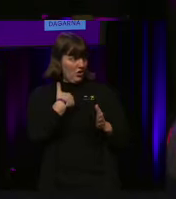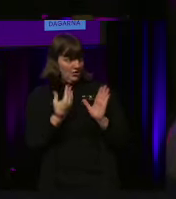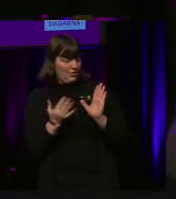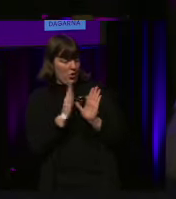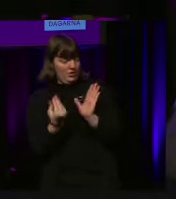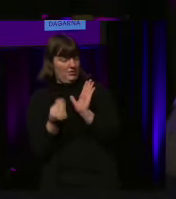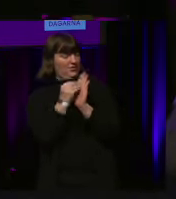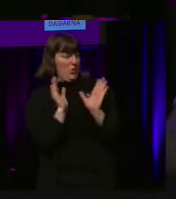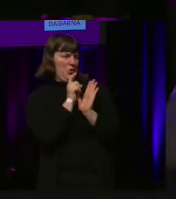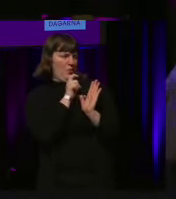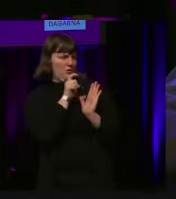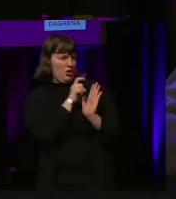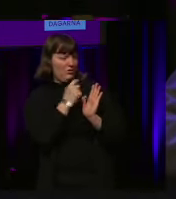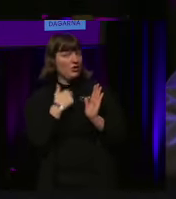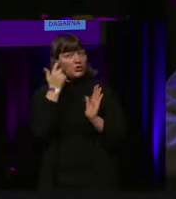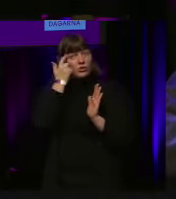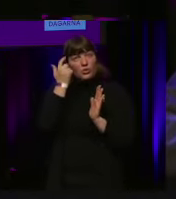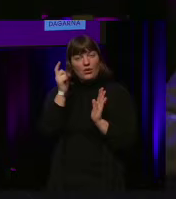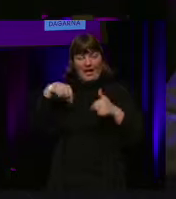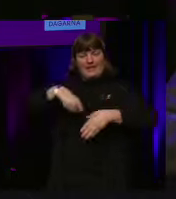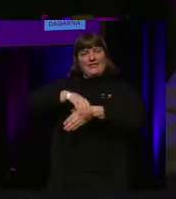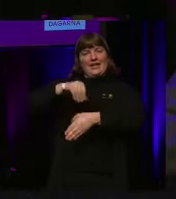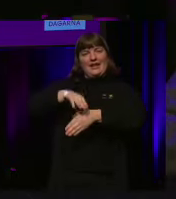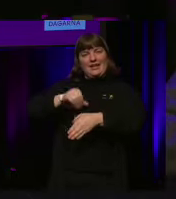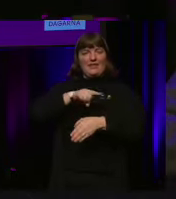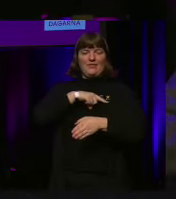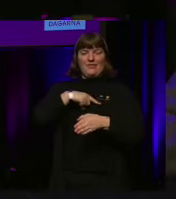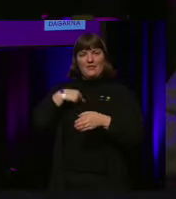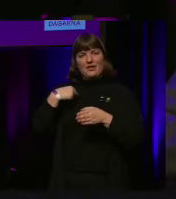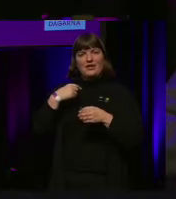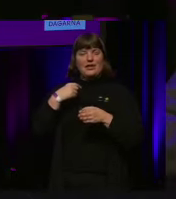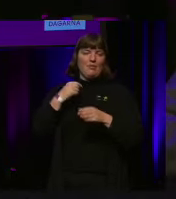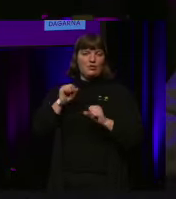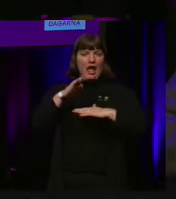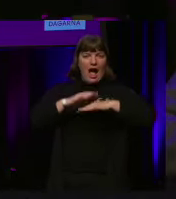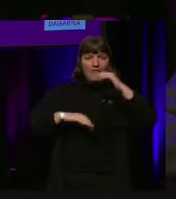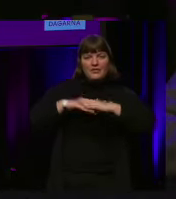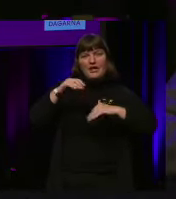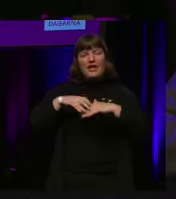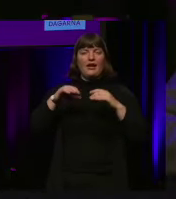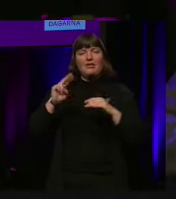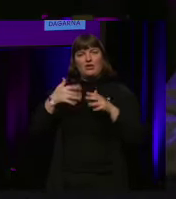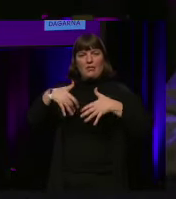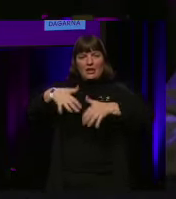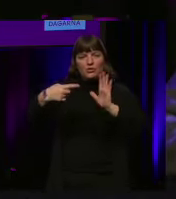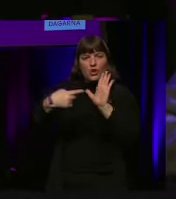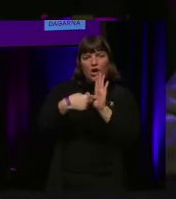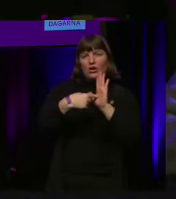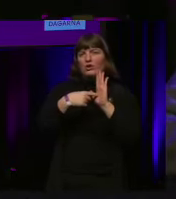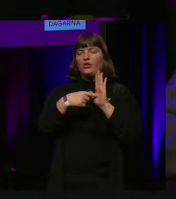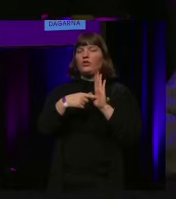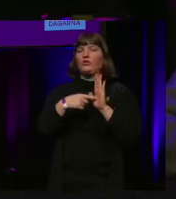brief comment? I think we are now in Sweden also heading a situation with the new migration law where